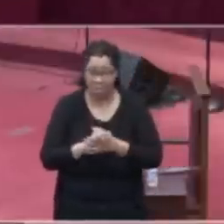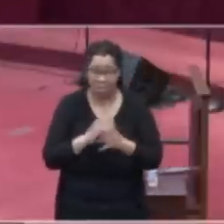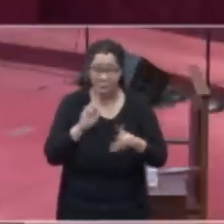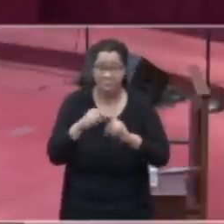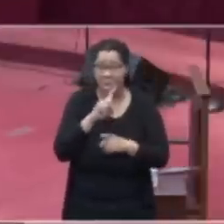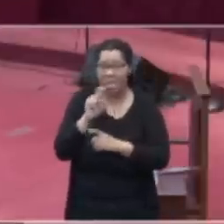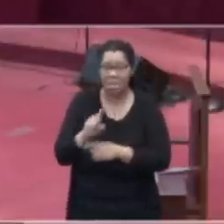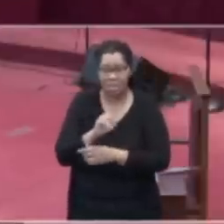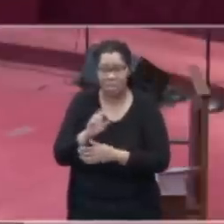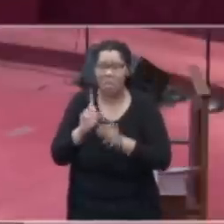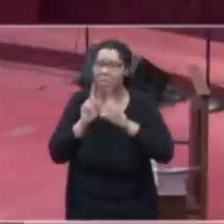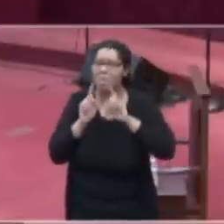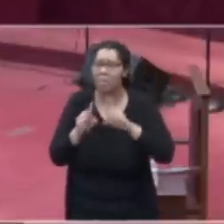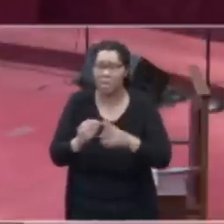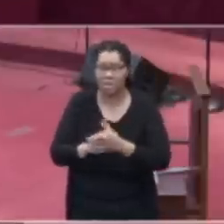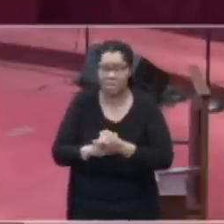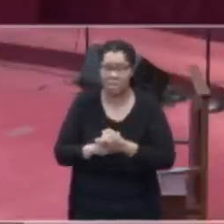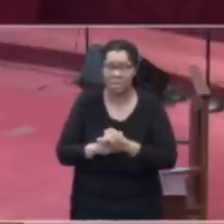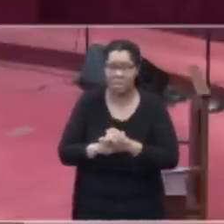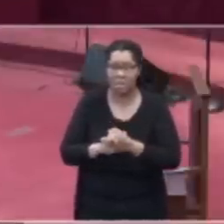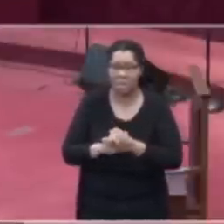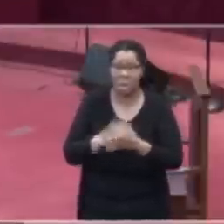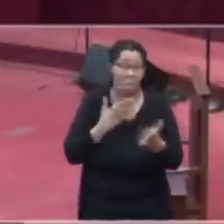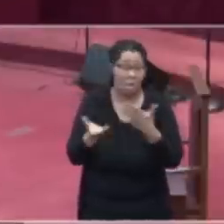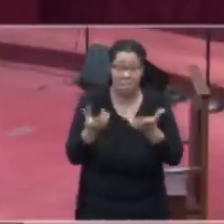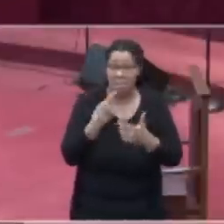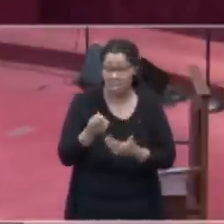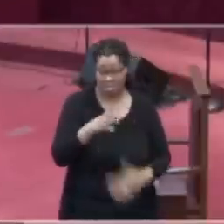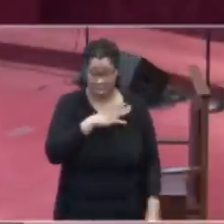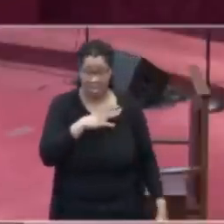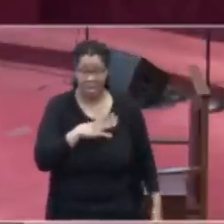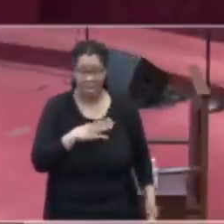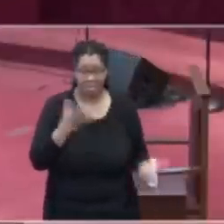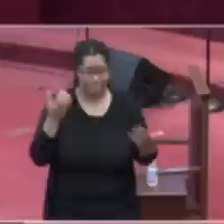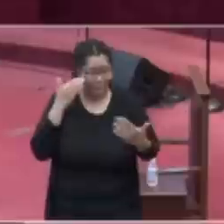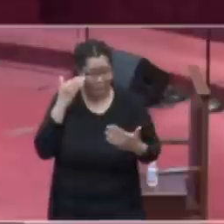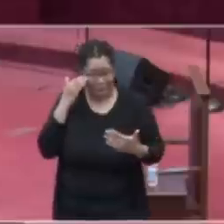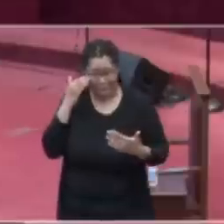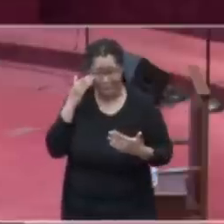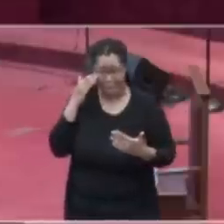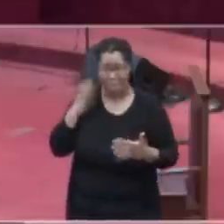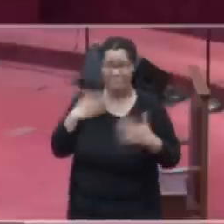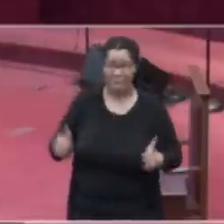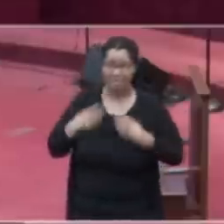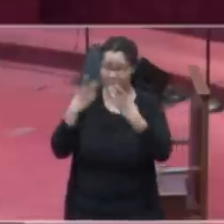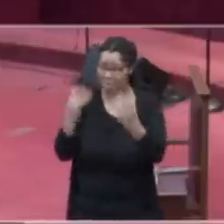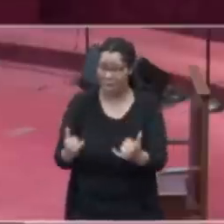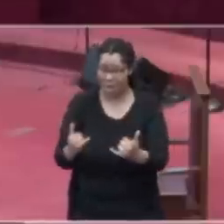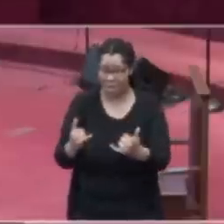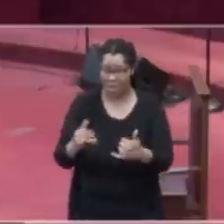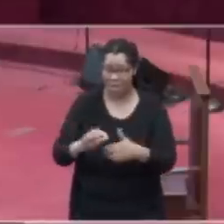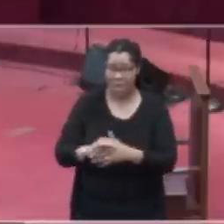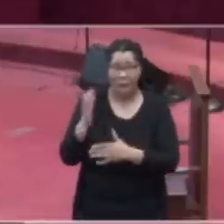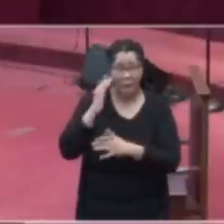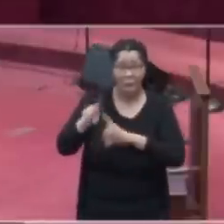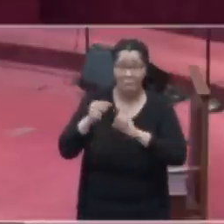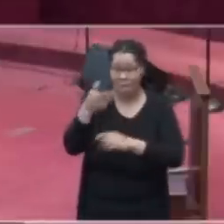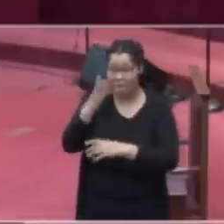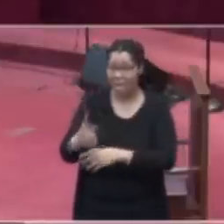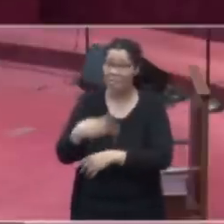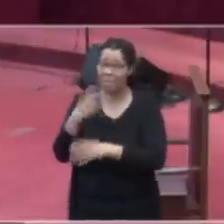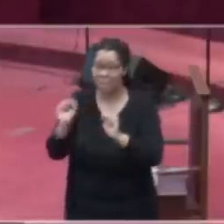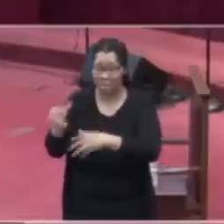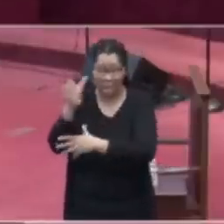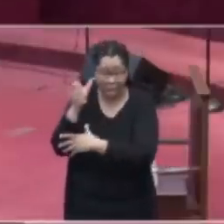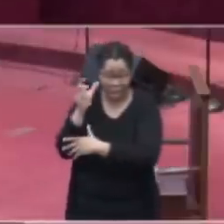ask for your rebuttal or for your response, tell them, say what you want to say. But I know how I got where I am, because I know when I hear God's voice, I